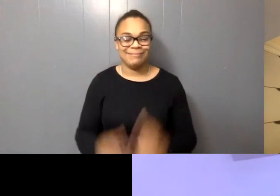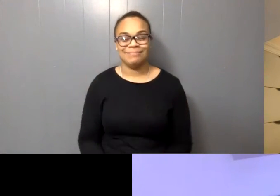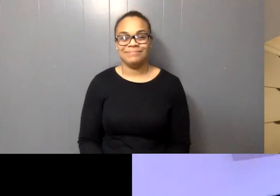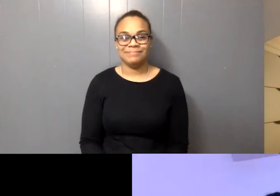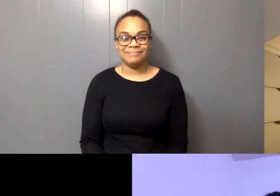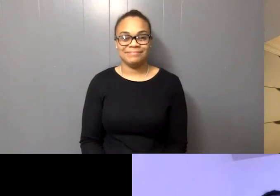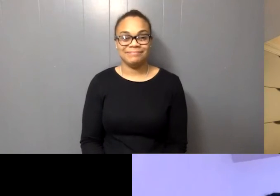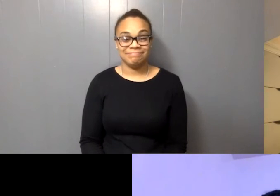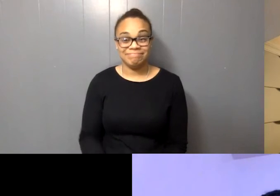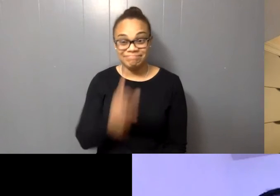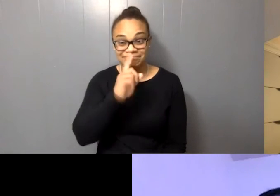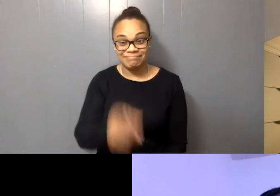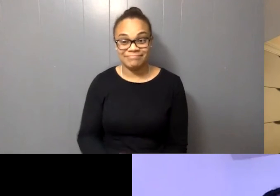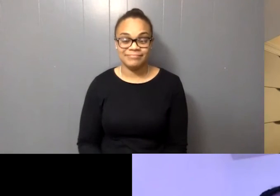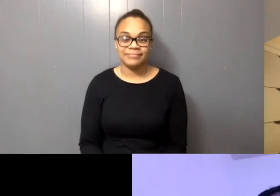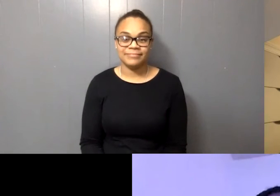Literally.